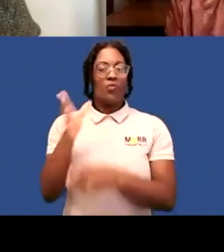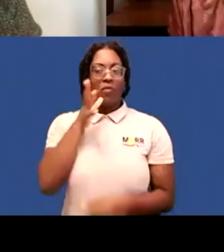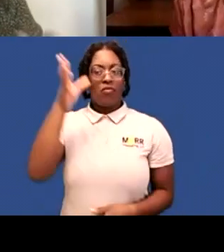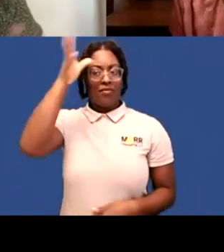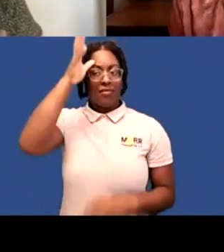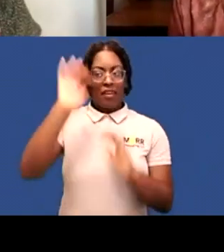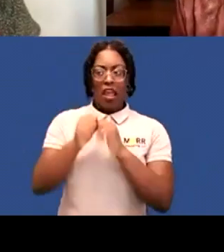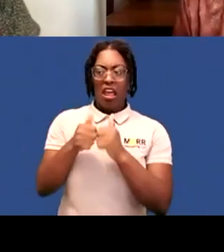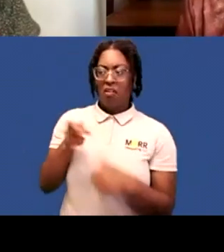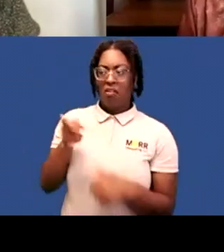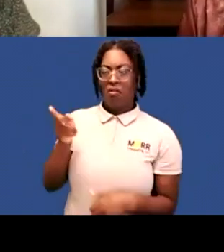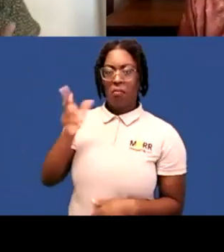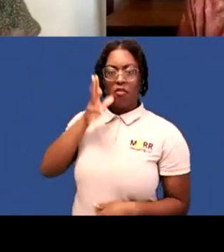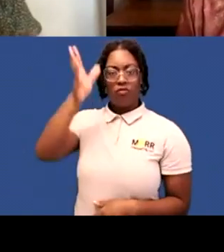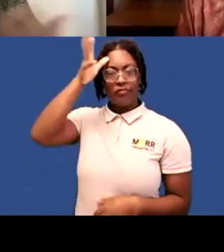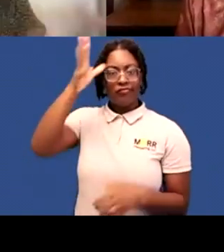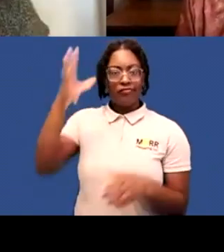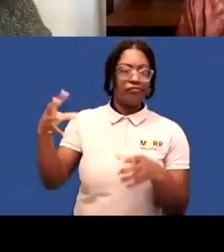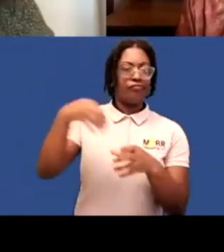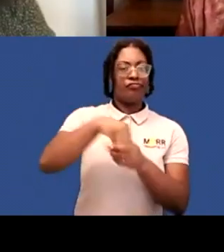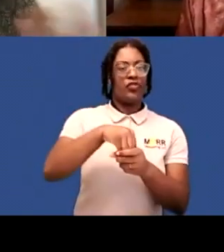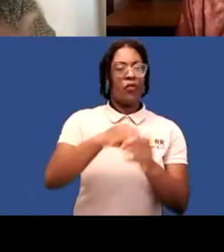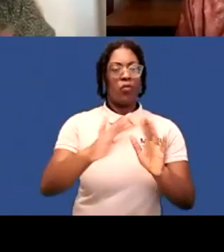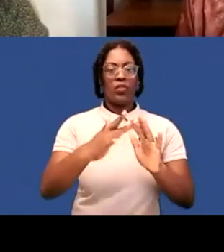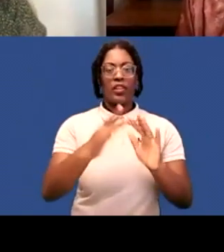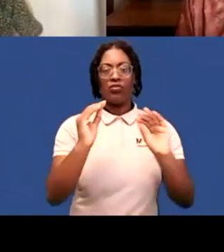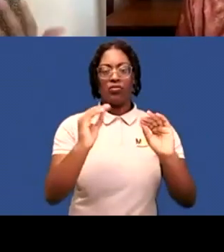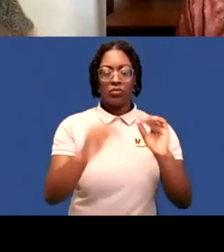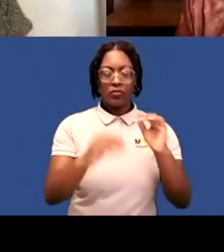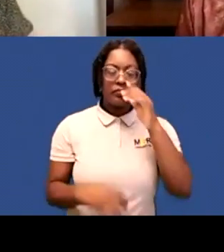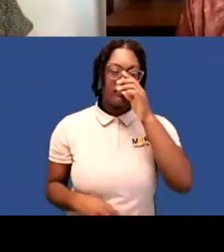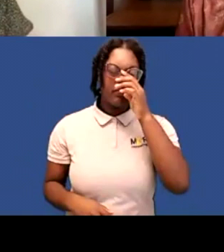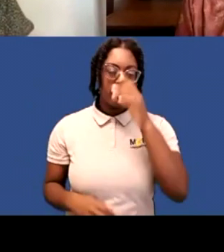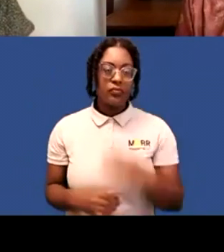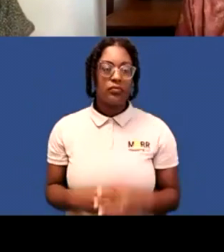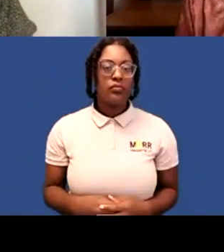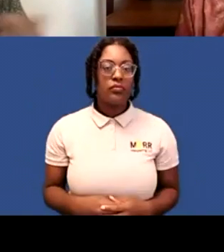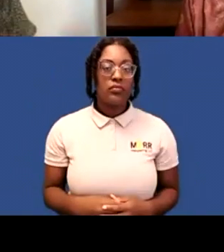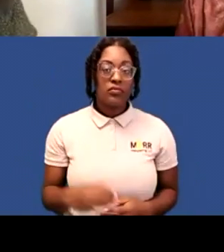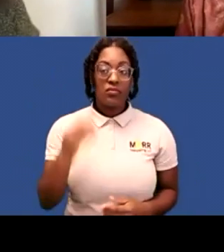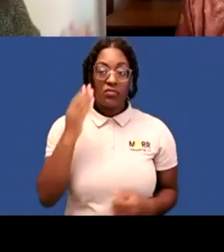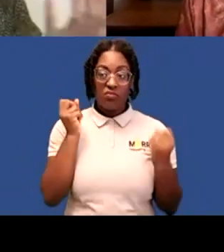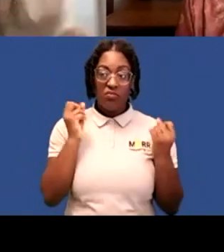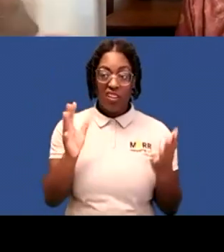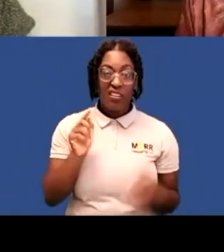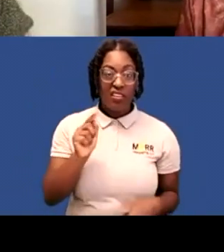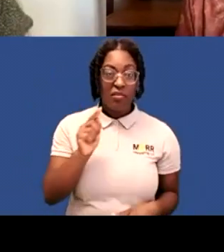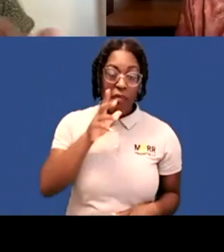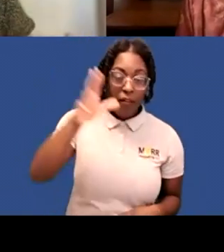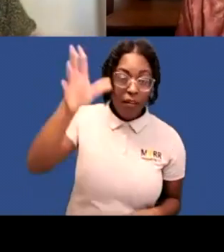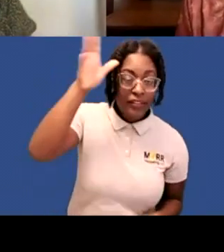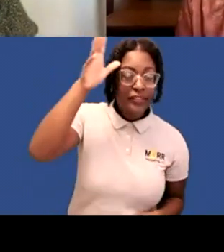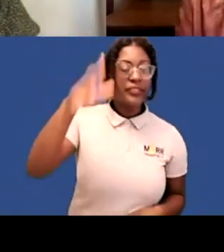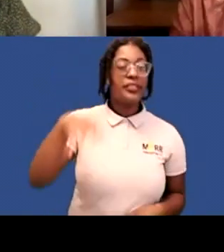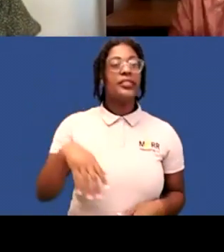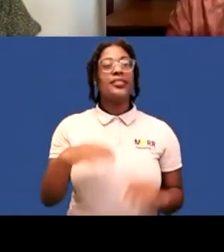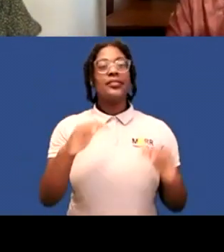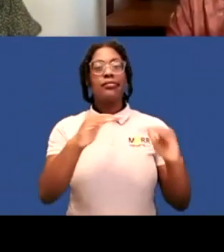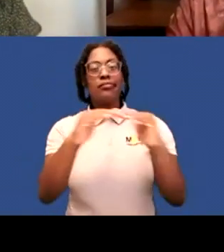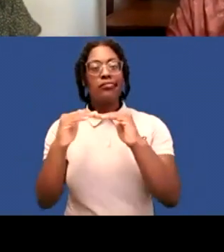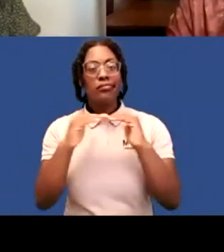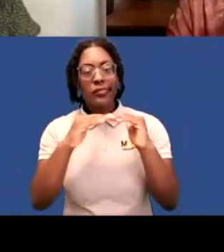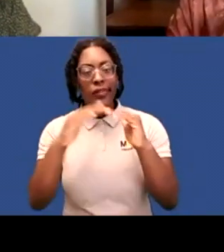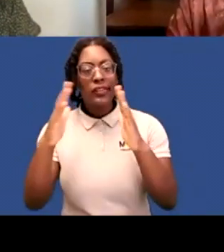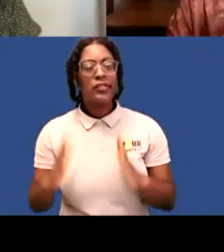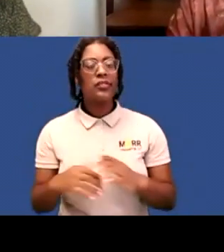what advice do you have for educators who receive pushback on anti-racist teaching from parents, from colleagues and